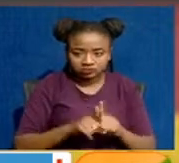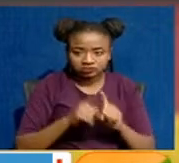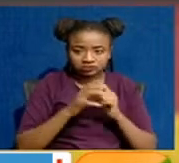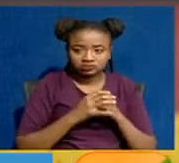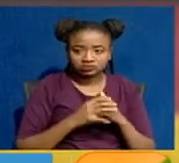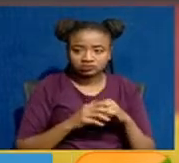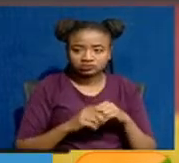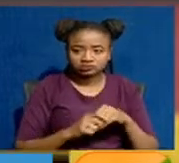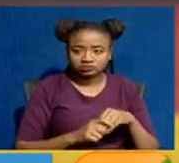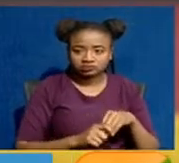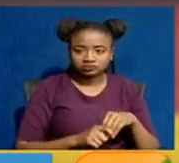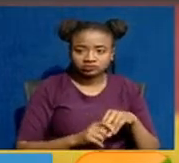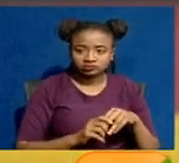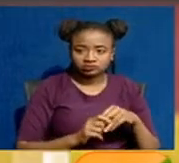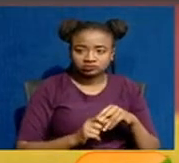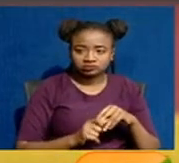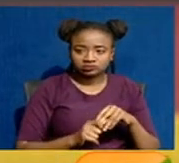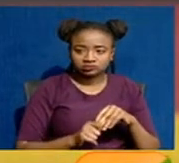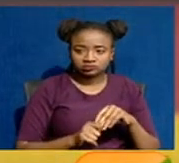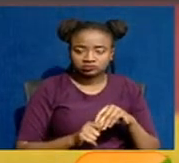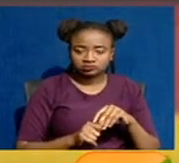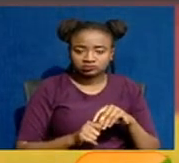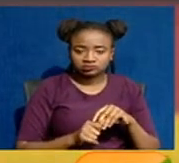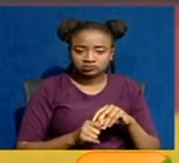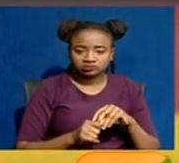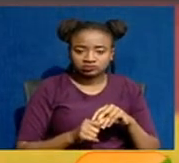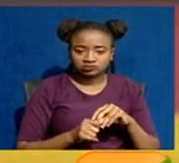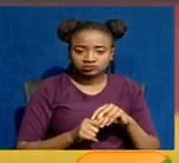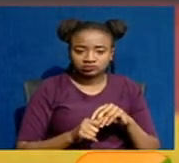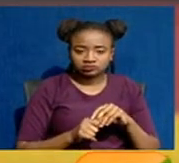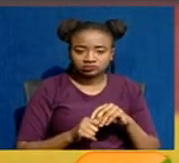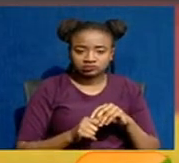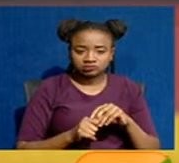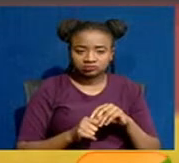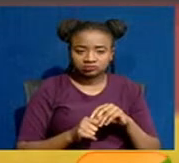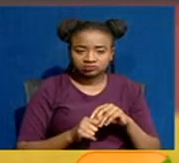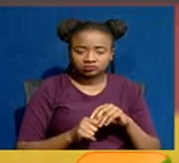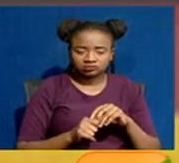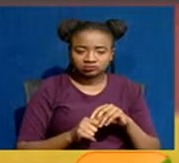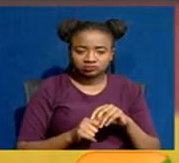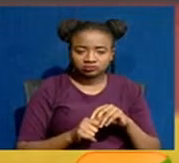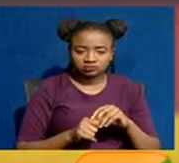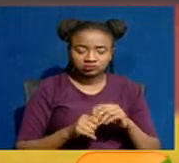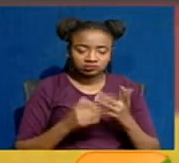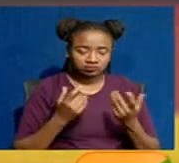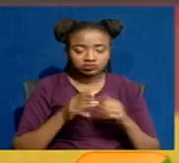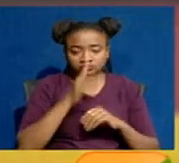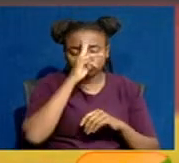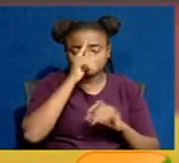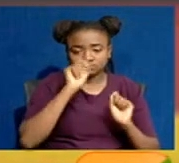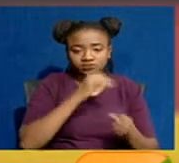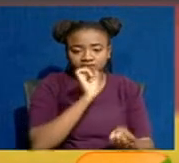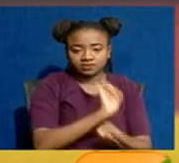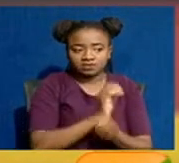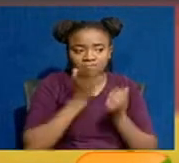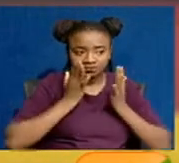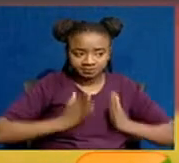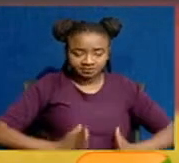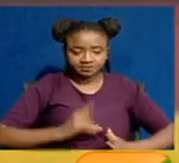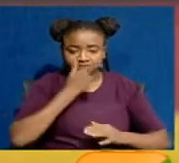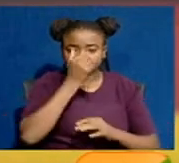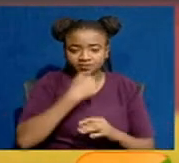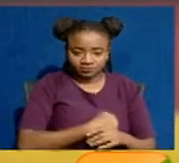just point to your question, in regards to summons vis-a-vis arrest, first of all, an officer can arrest a person because of a cognizable